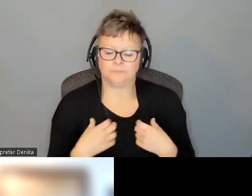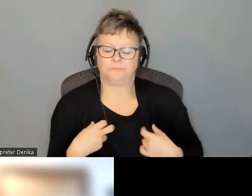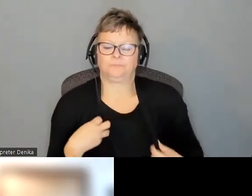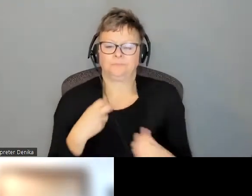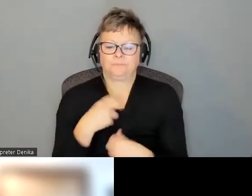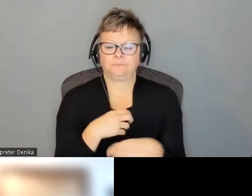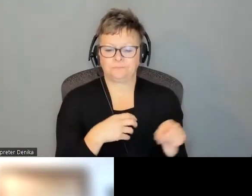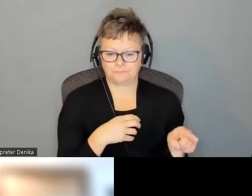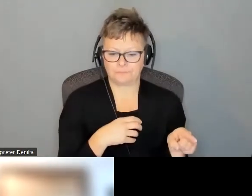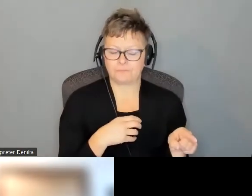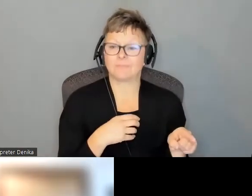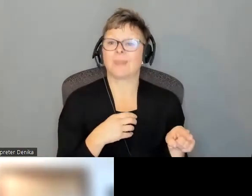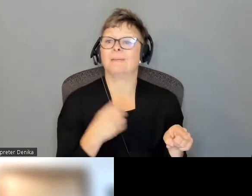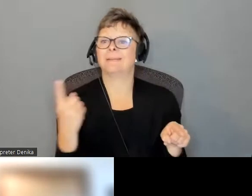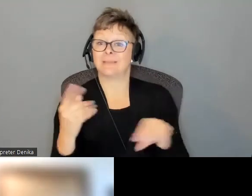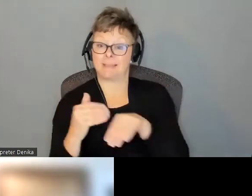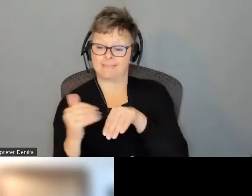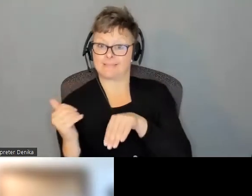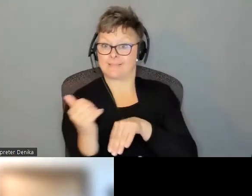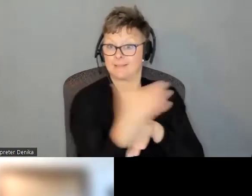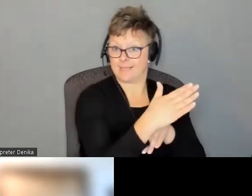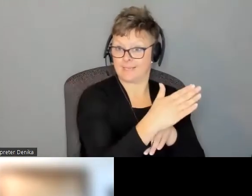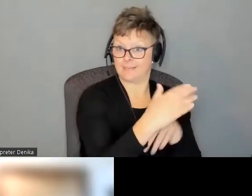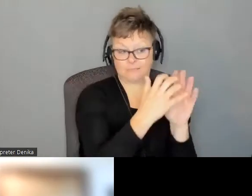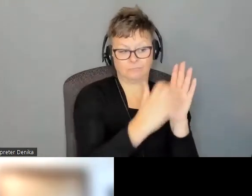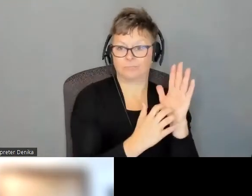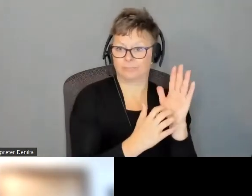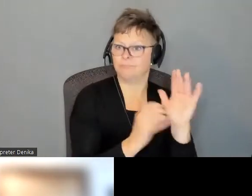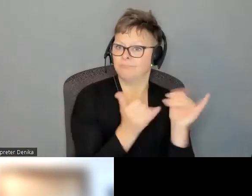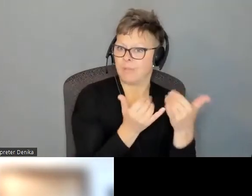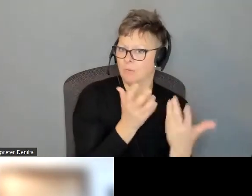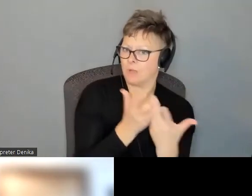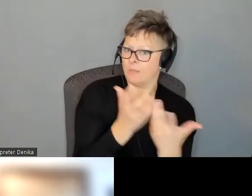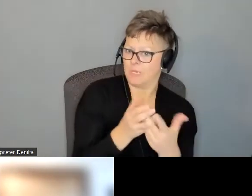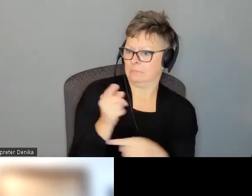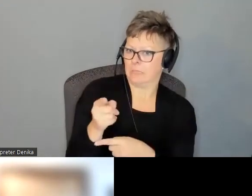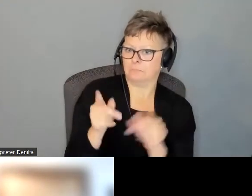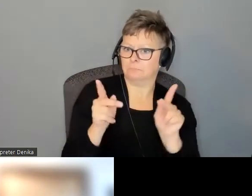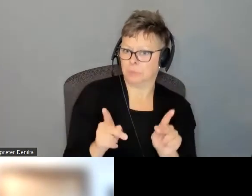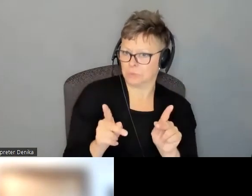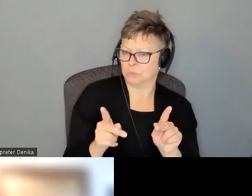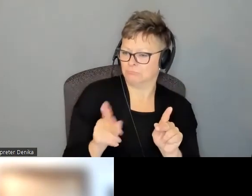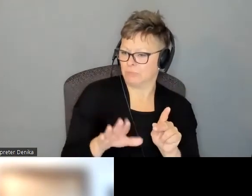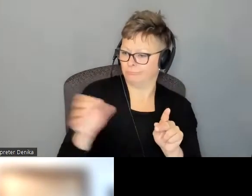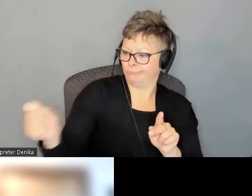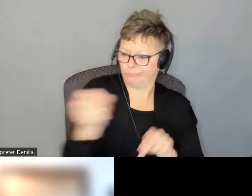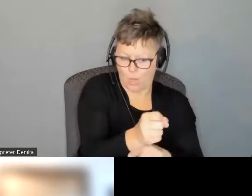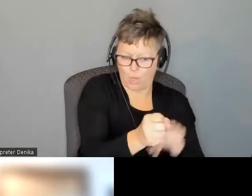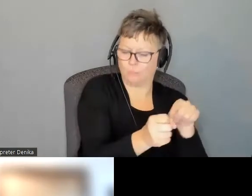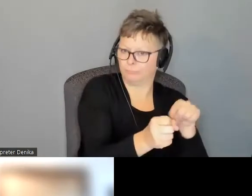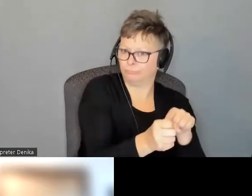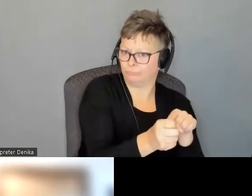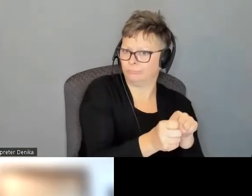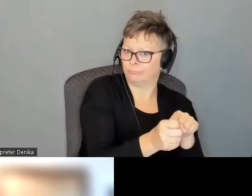a document saying how they could accommodate a person with the needs, so a person with